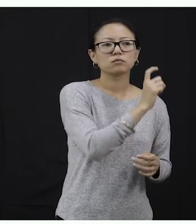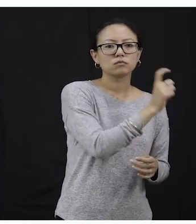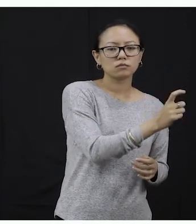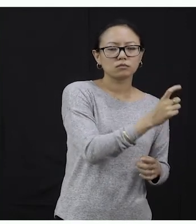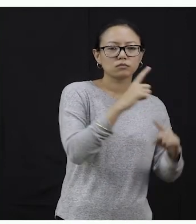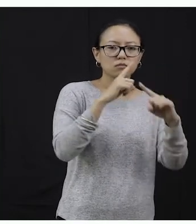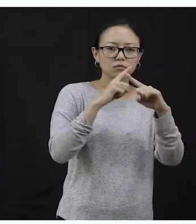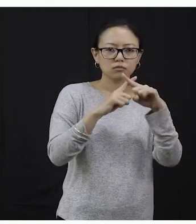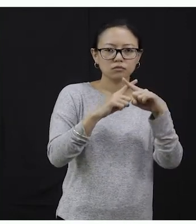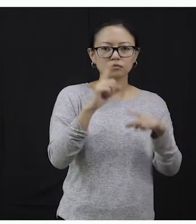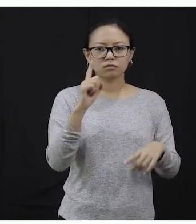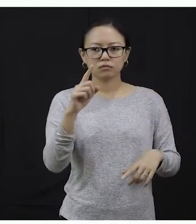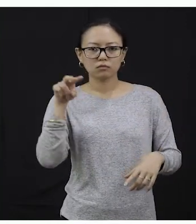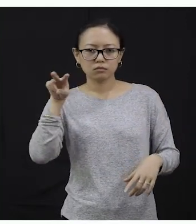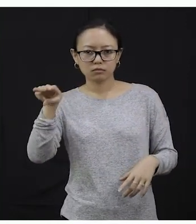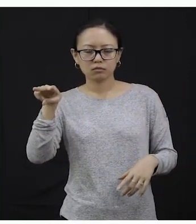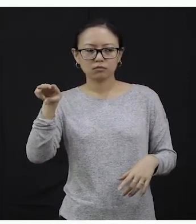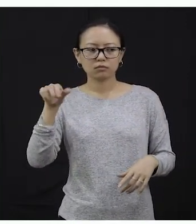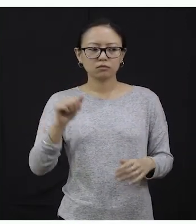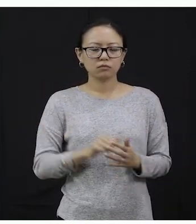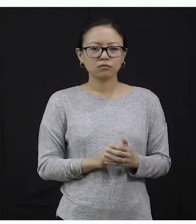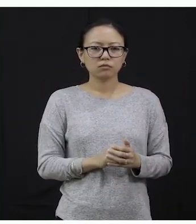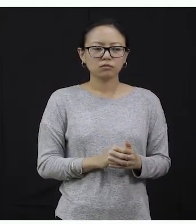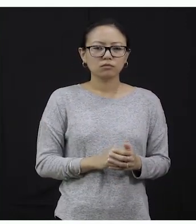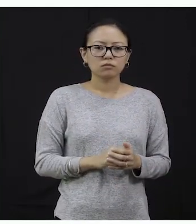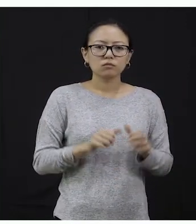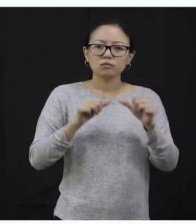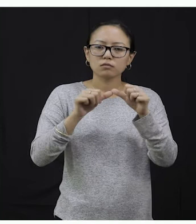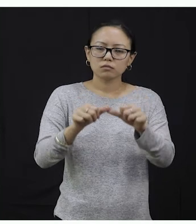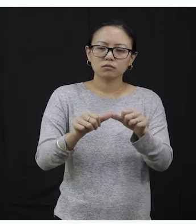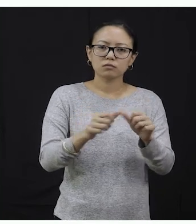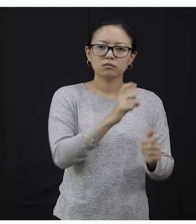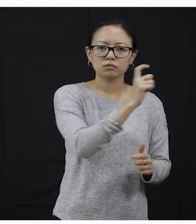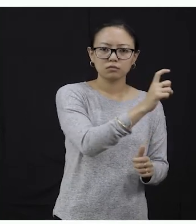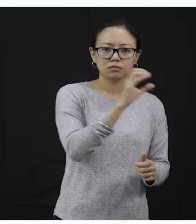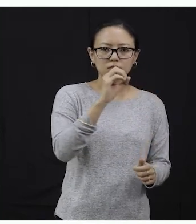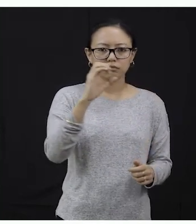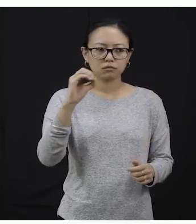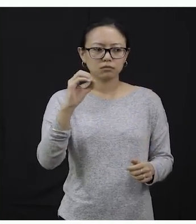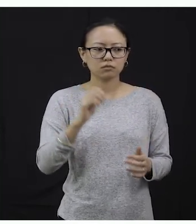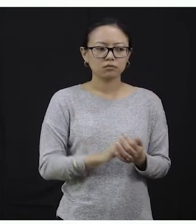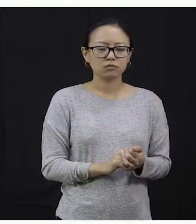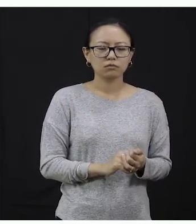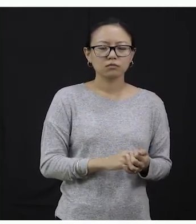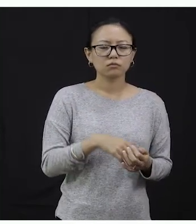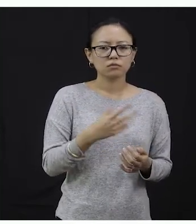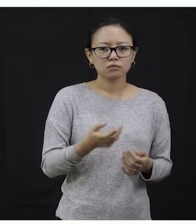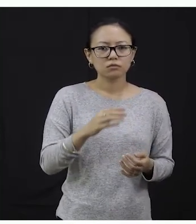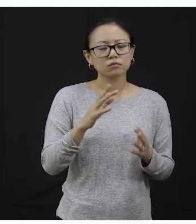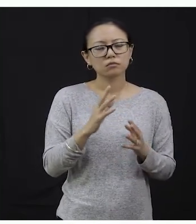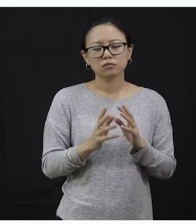with 100. So 7 into 100 is 7. So how do you write again?